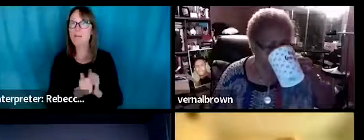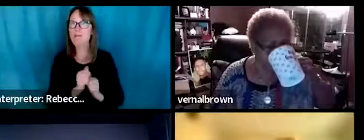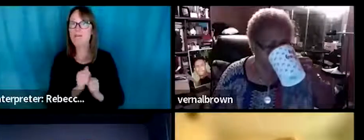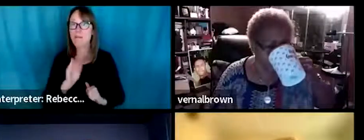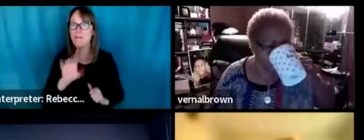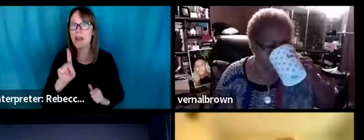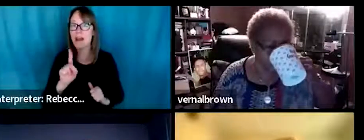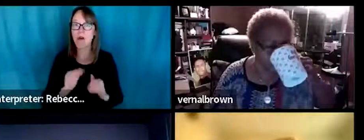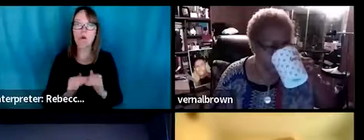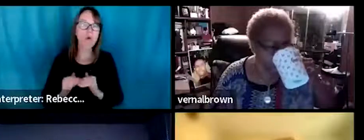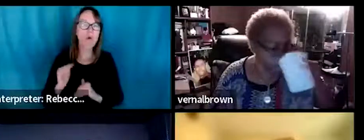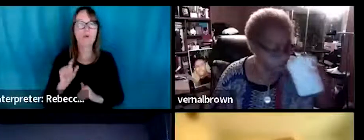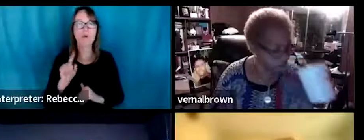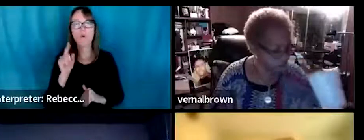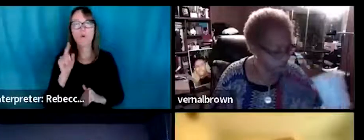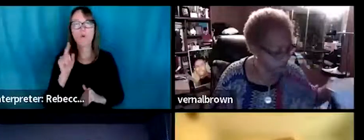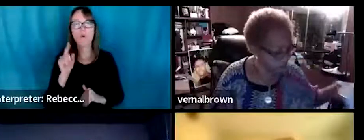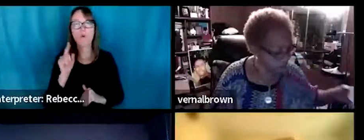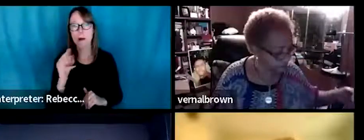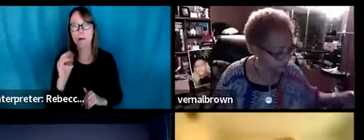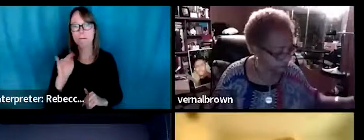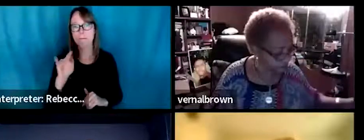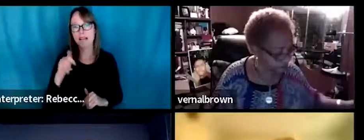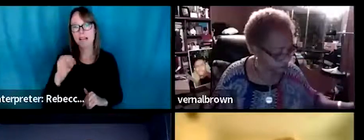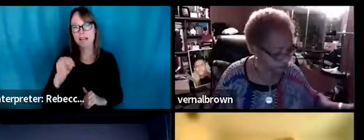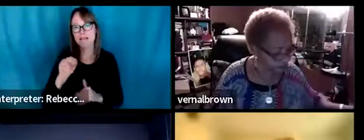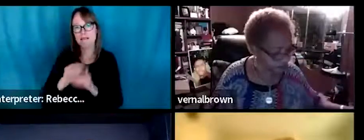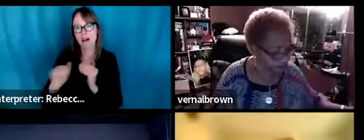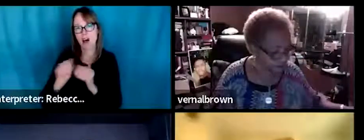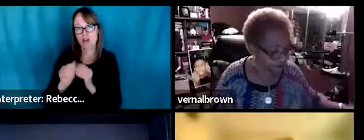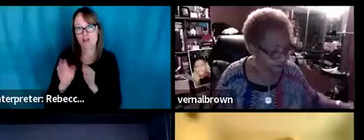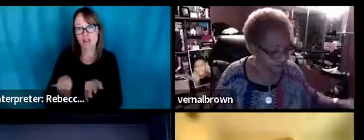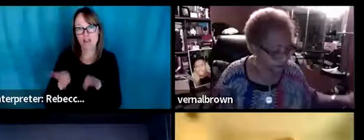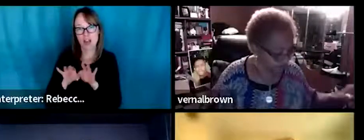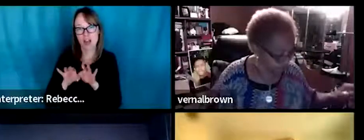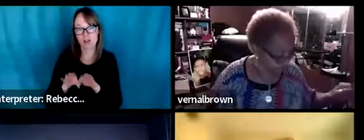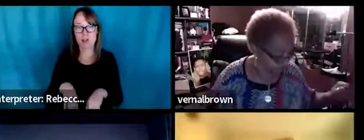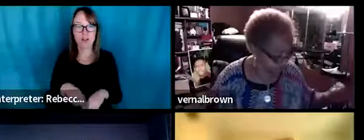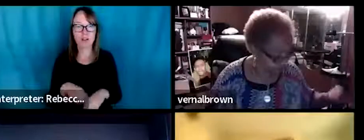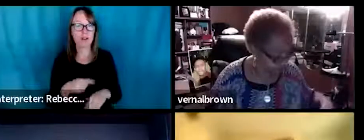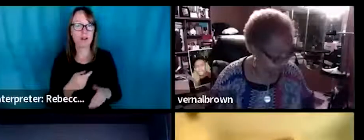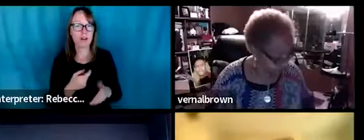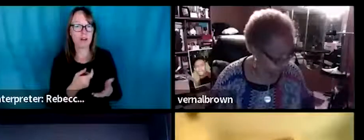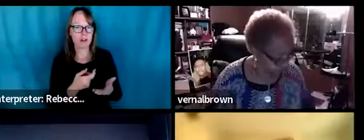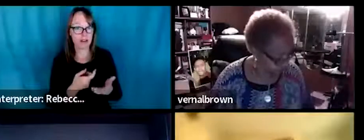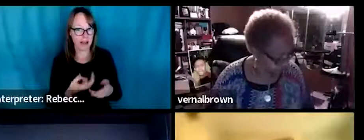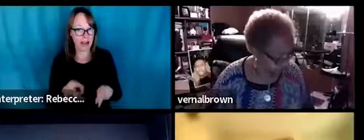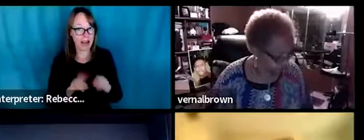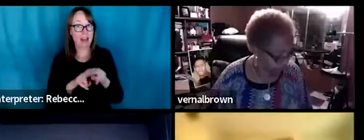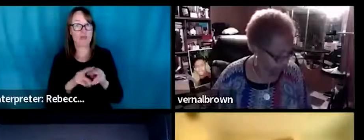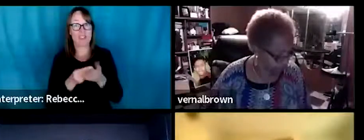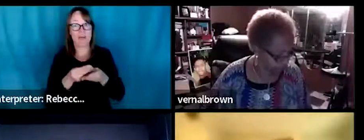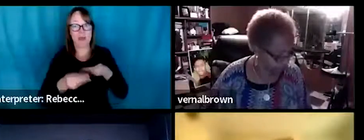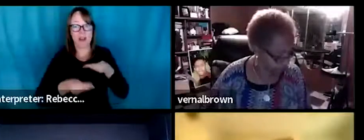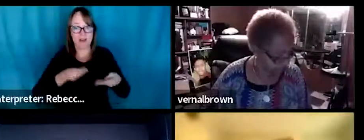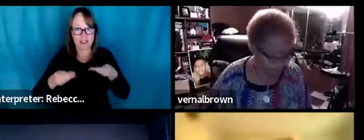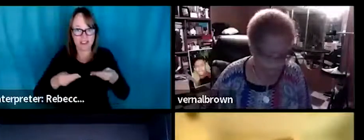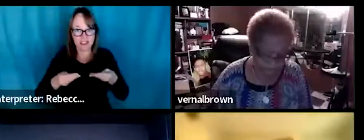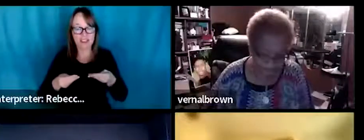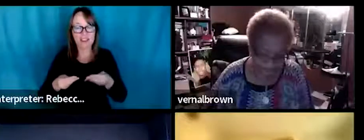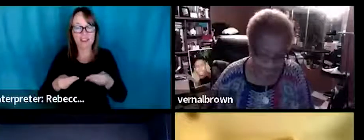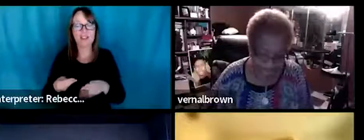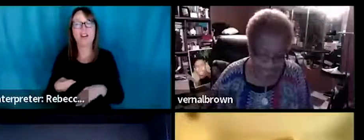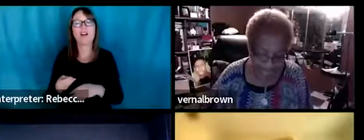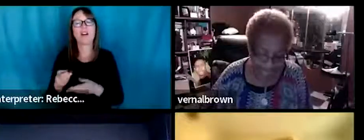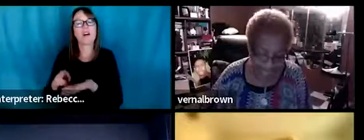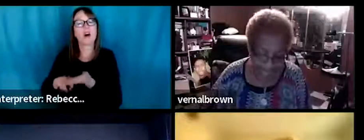in value, contract modifications that increase budgets, or sole source contracts over $200,000. And all